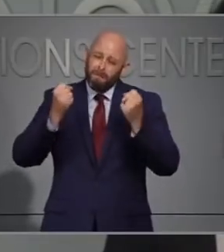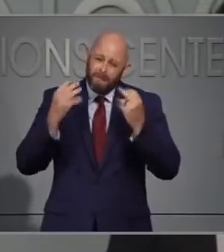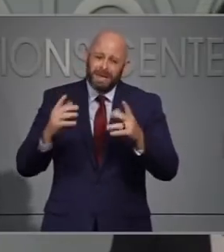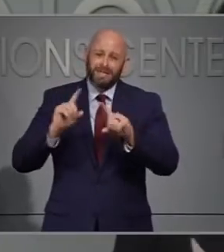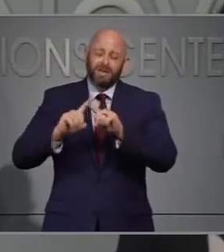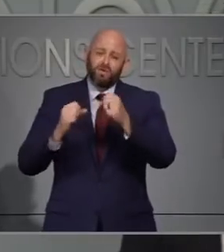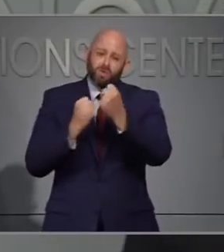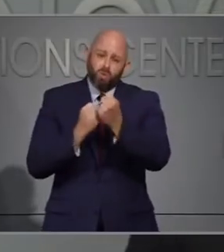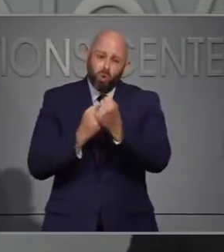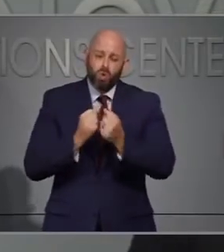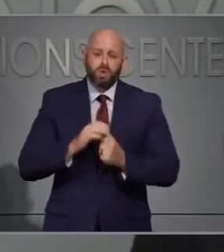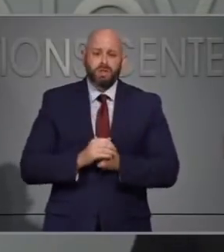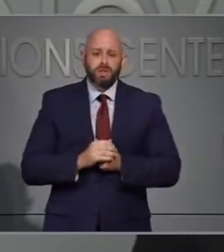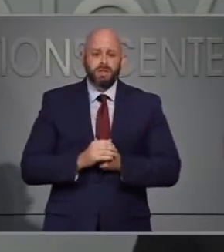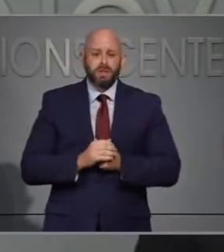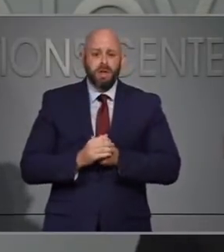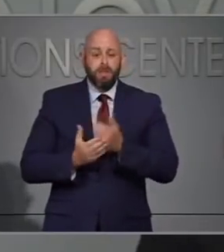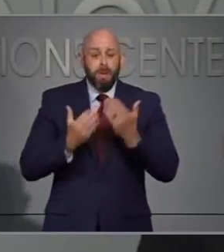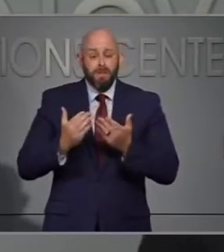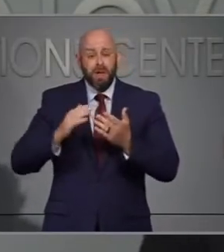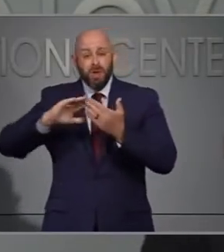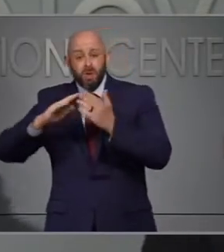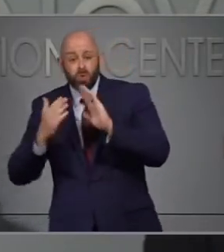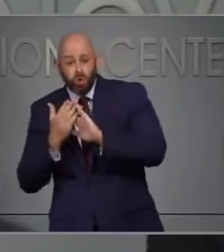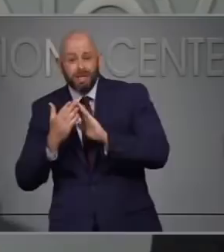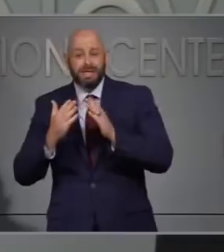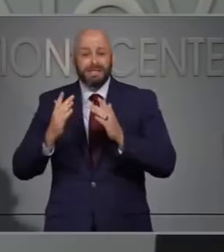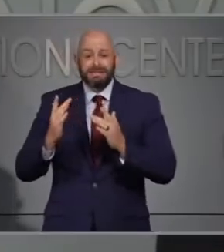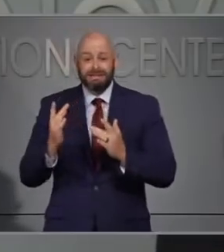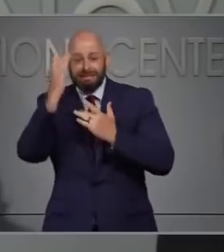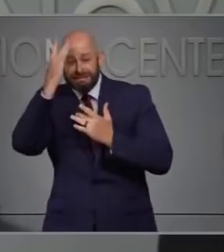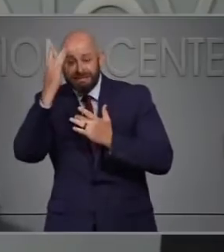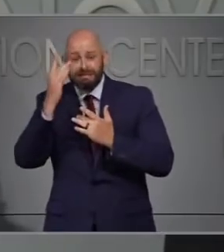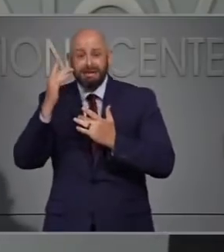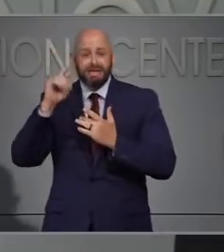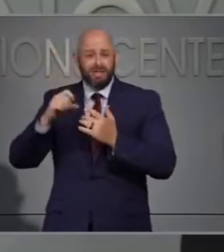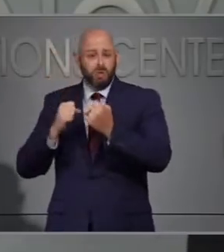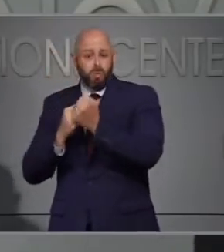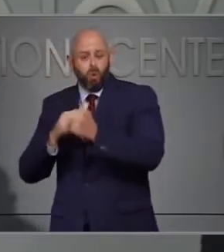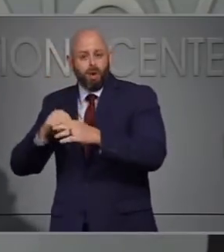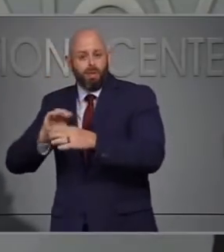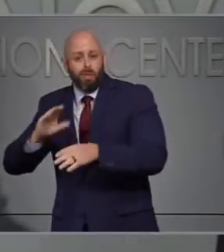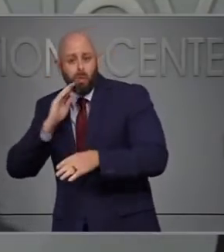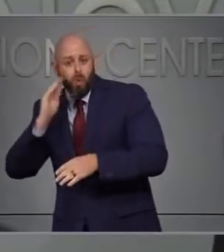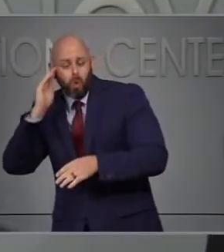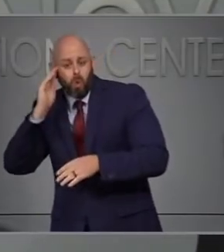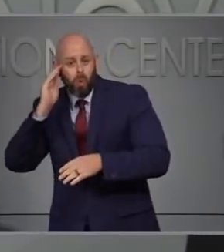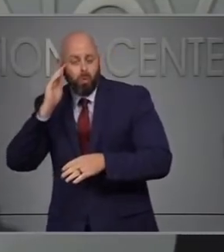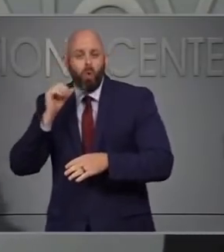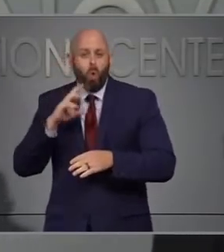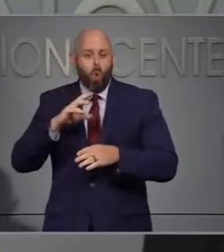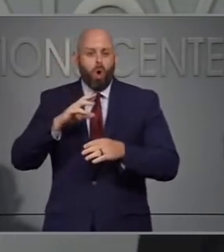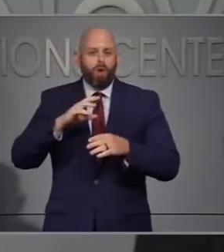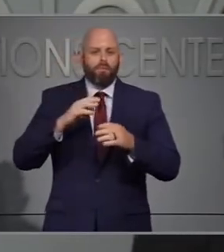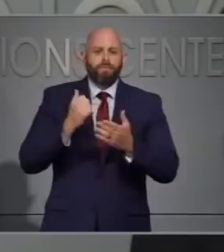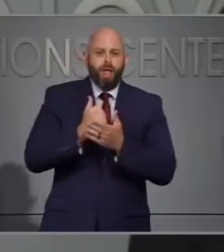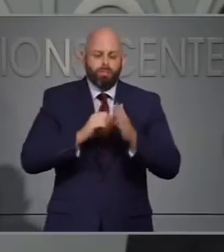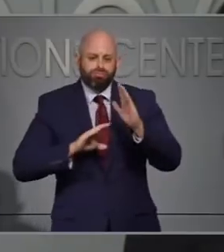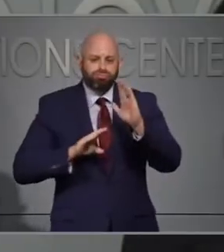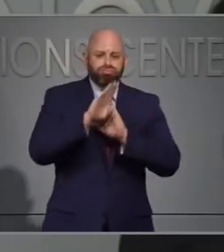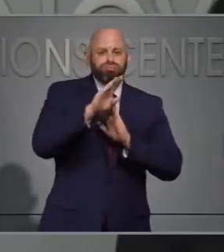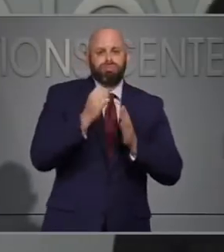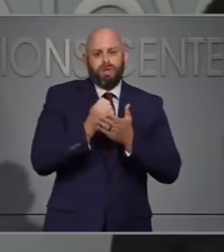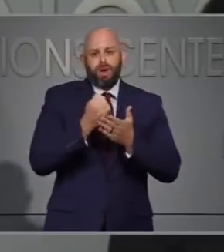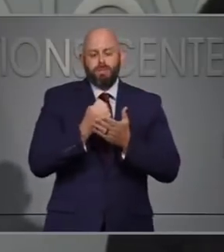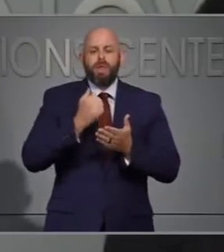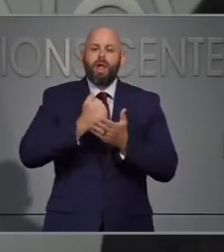actively sick with COVID-19 and need to stay home, and we need to support them at home, or we're reigniting the economy and we need to help folks